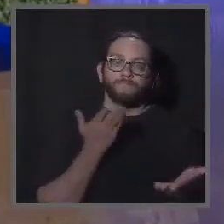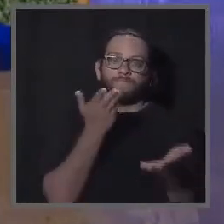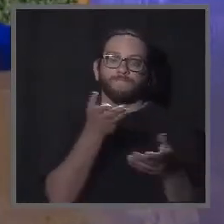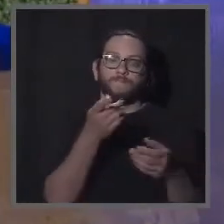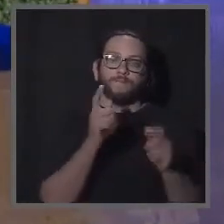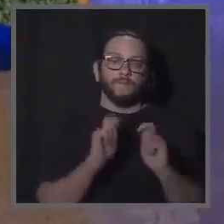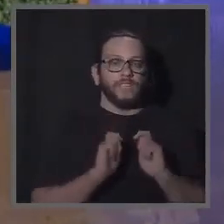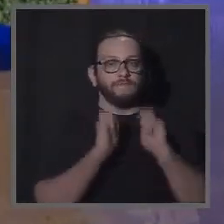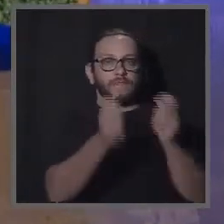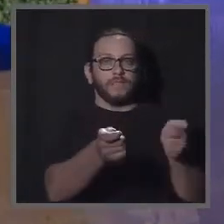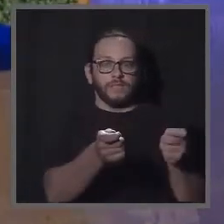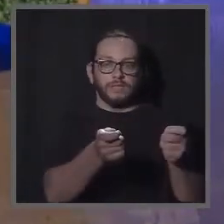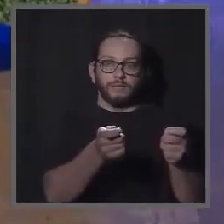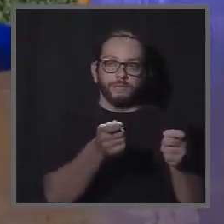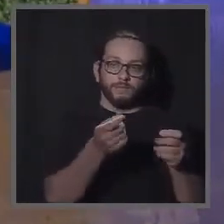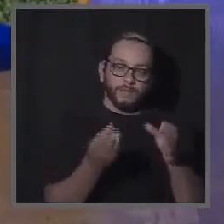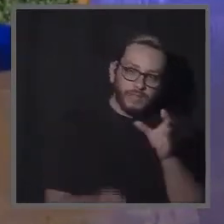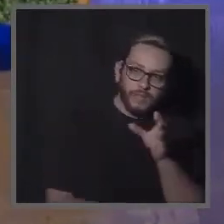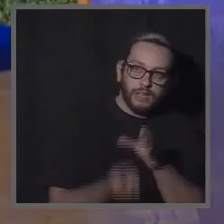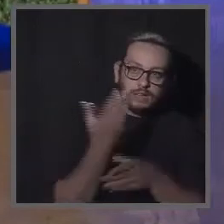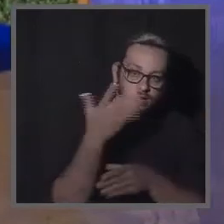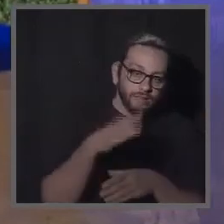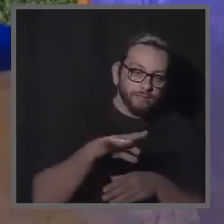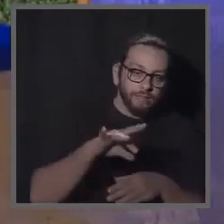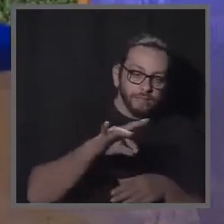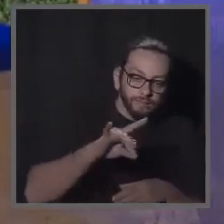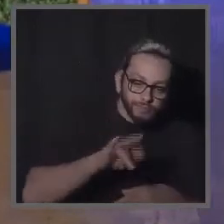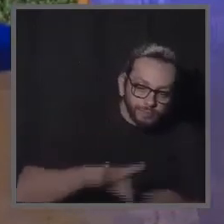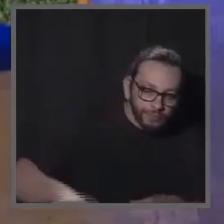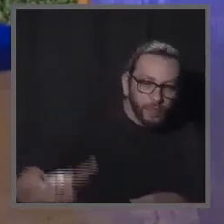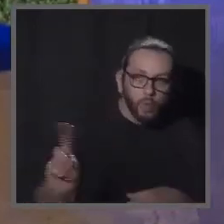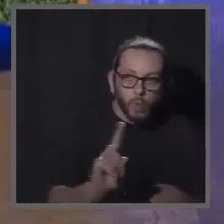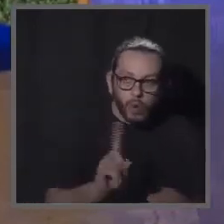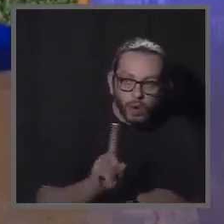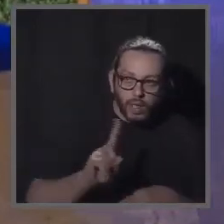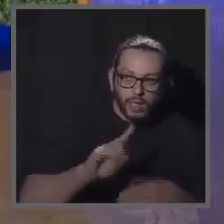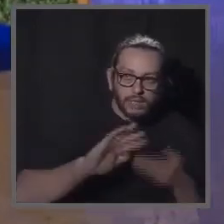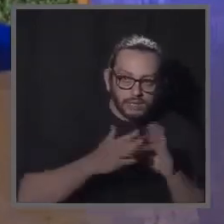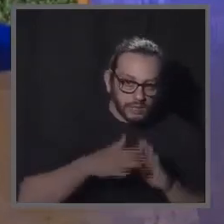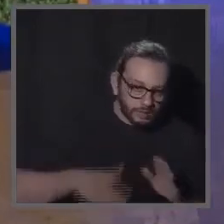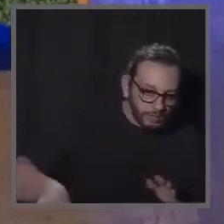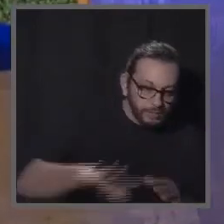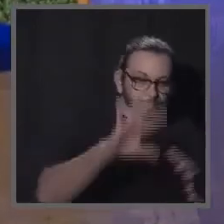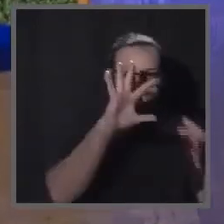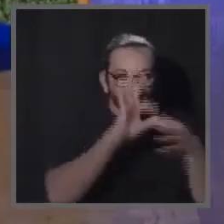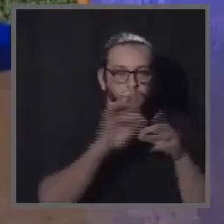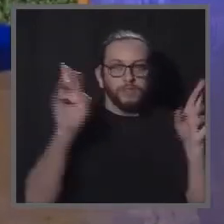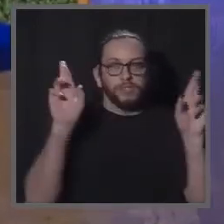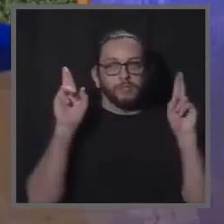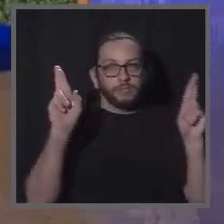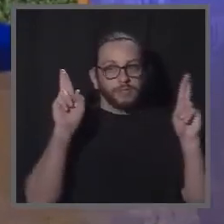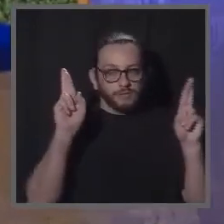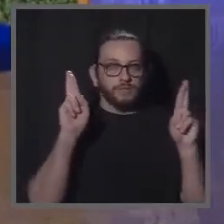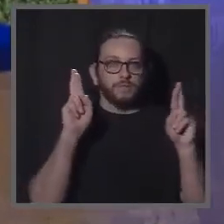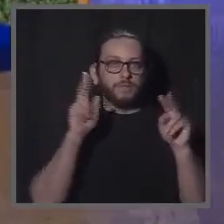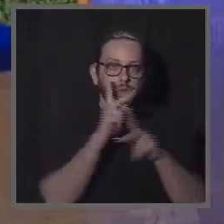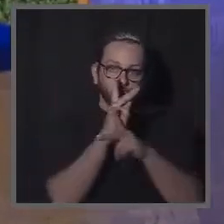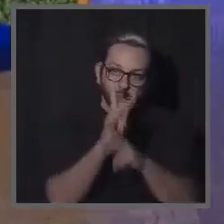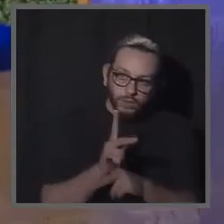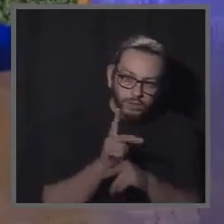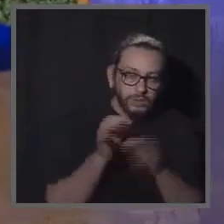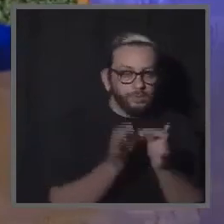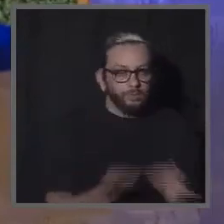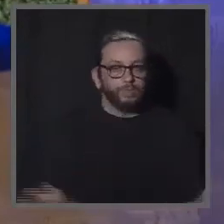territories that of hope, of care, and that are truly meaningful and impactful